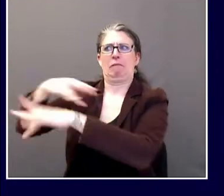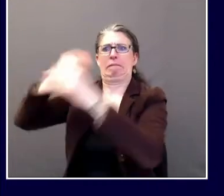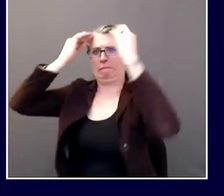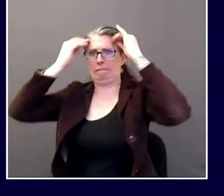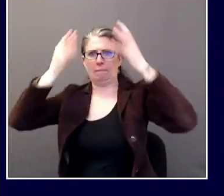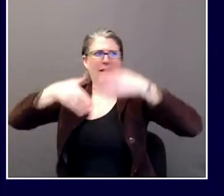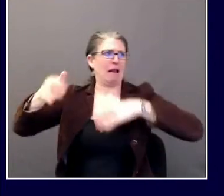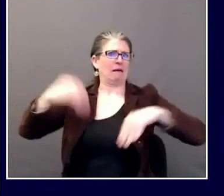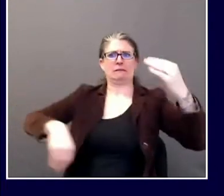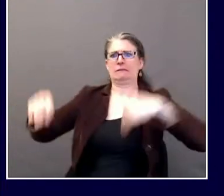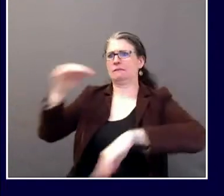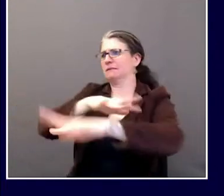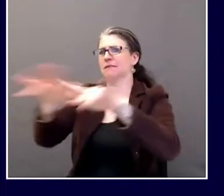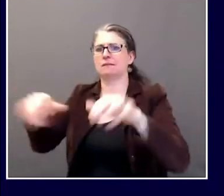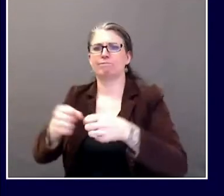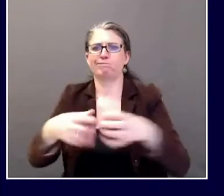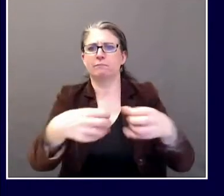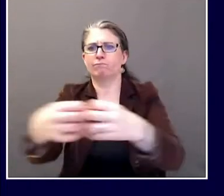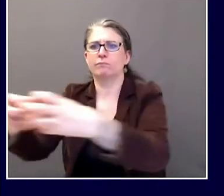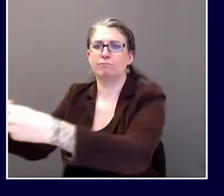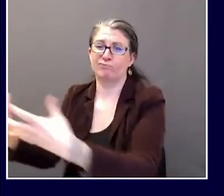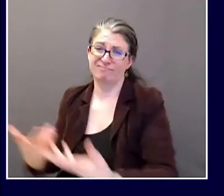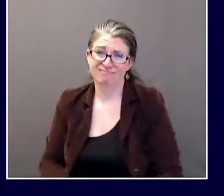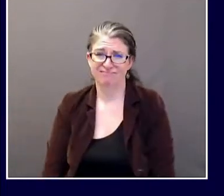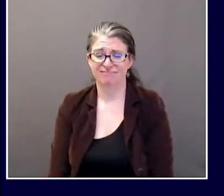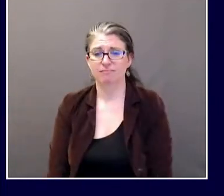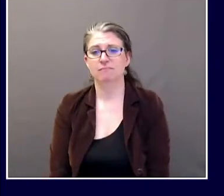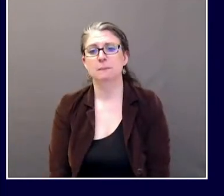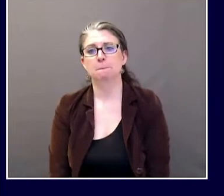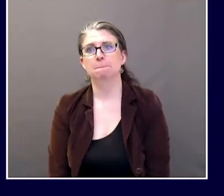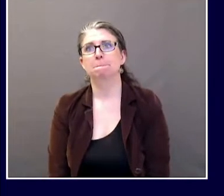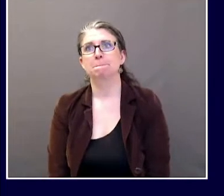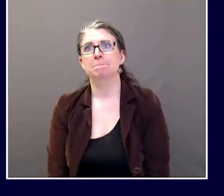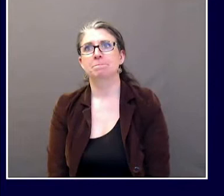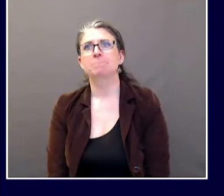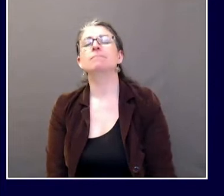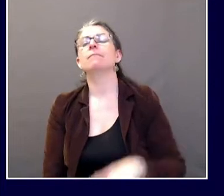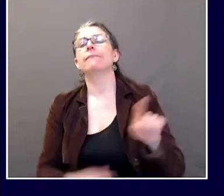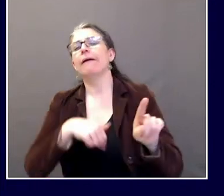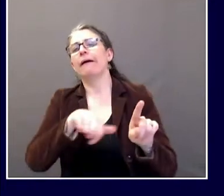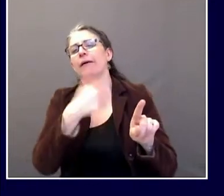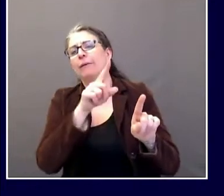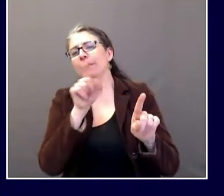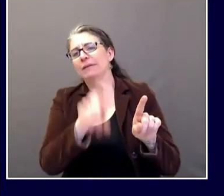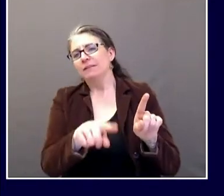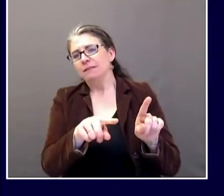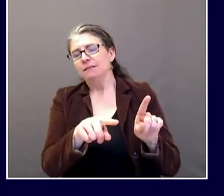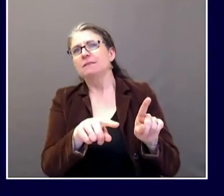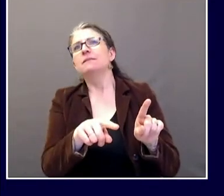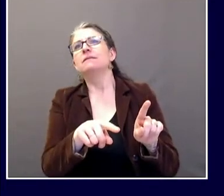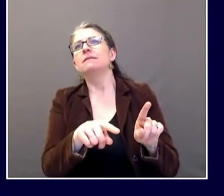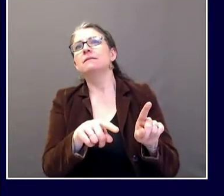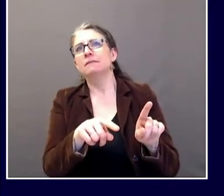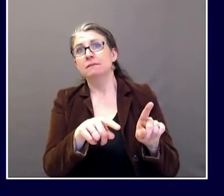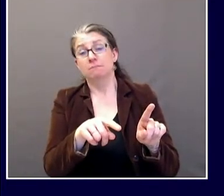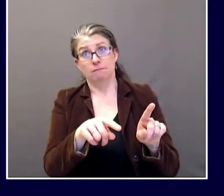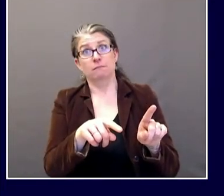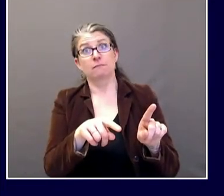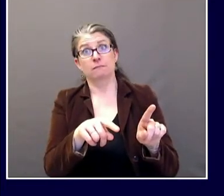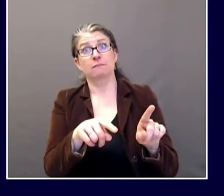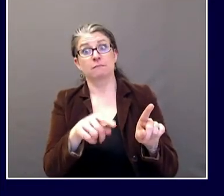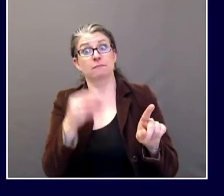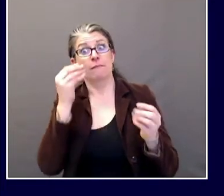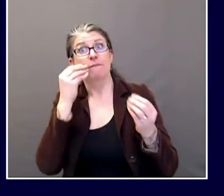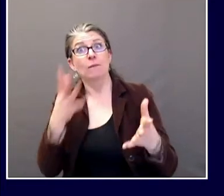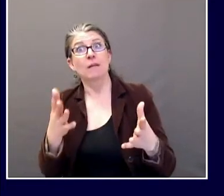off the different topic, any information that your blood type plays a role in how coronavirus affects you?